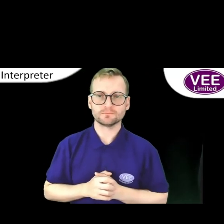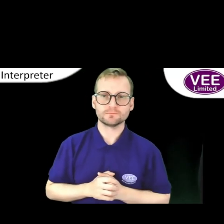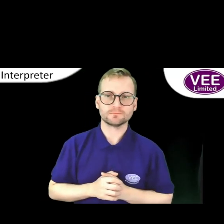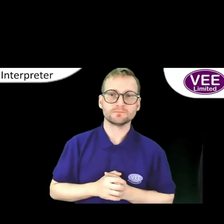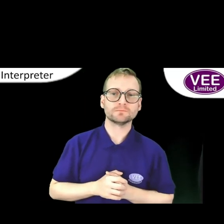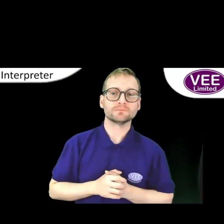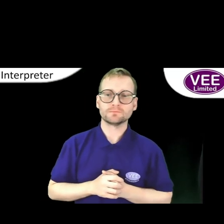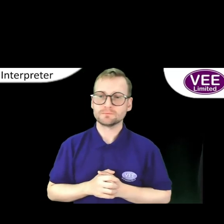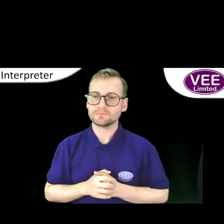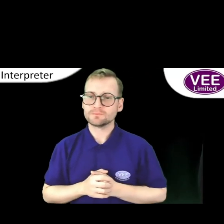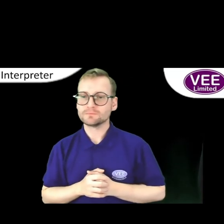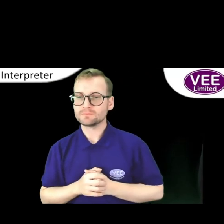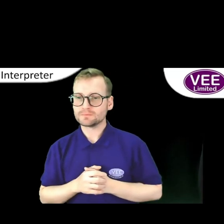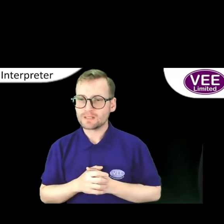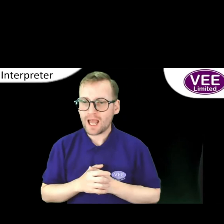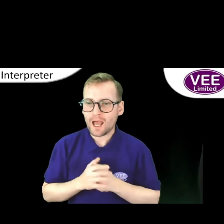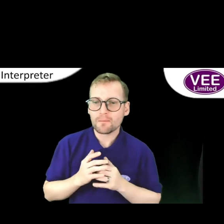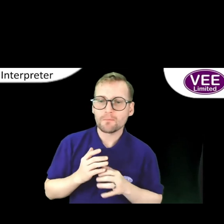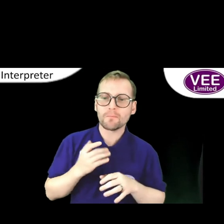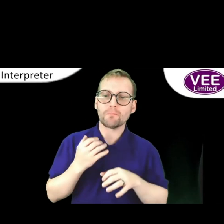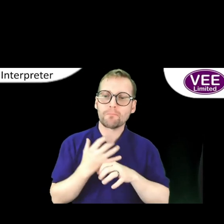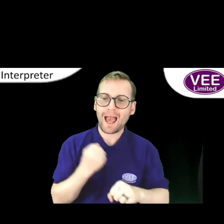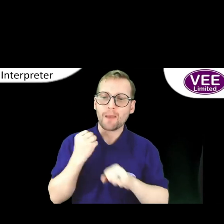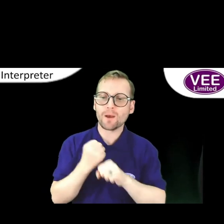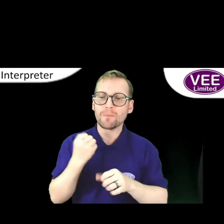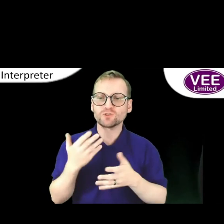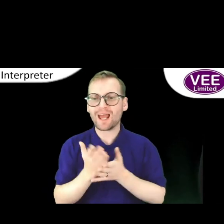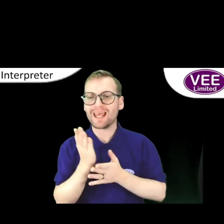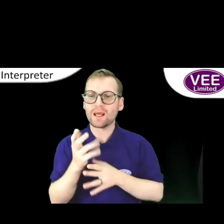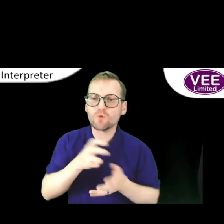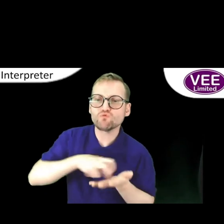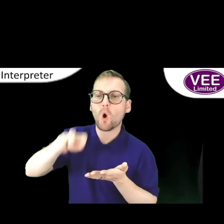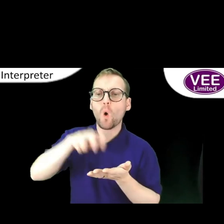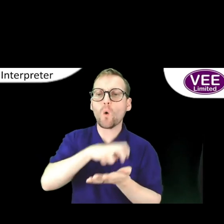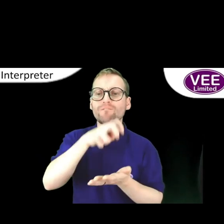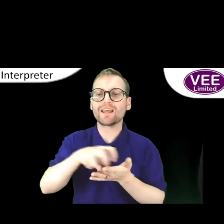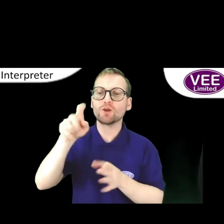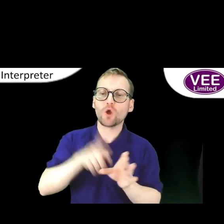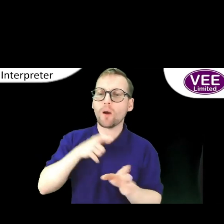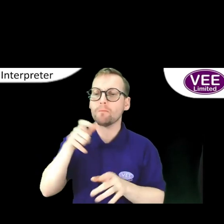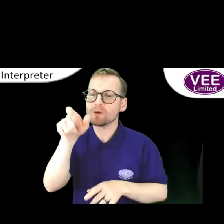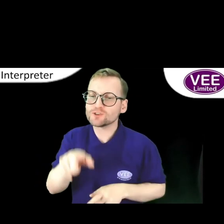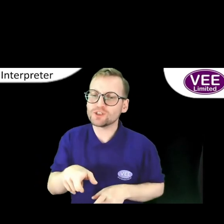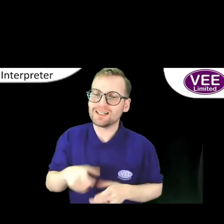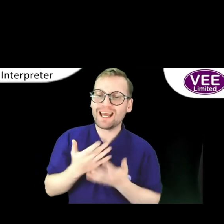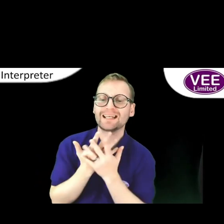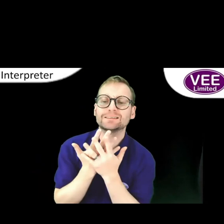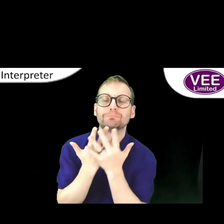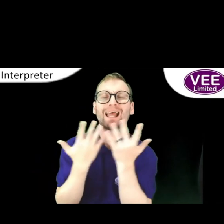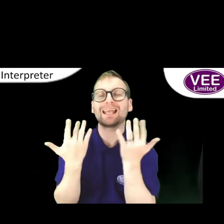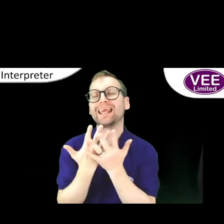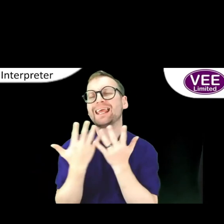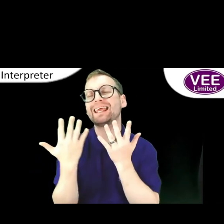I'm a piper by trade, I'm a roving young blade, and it's many's